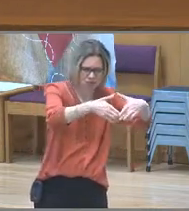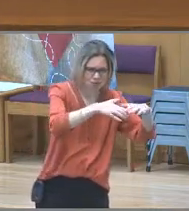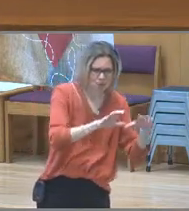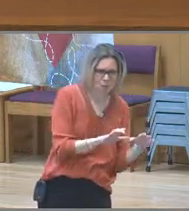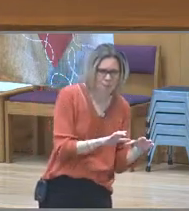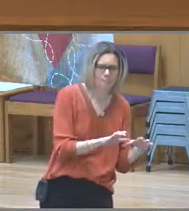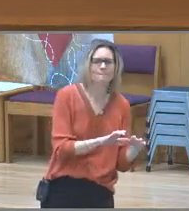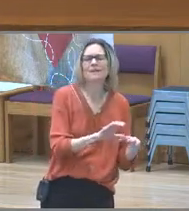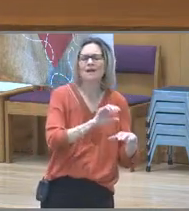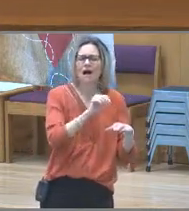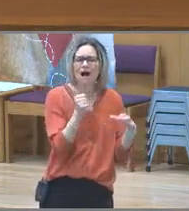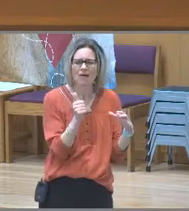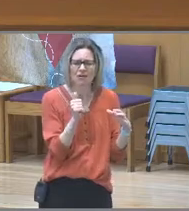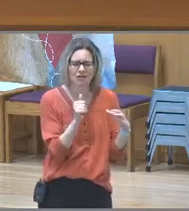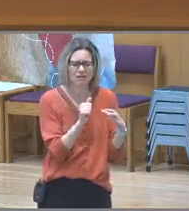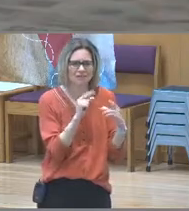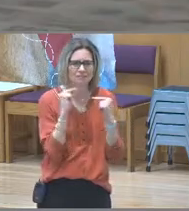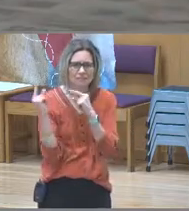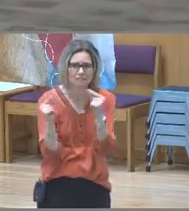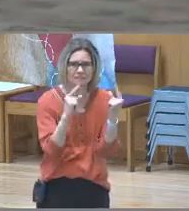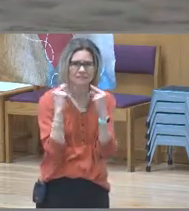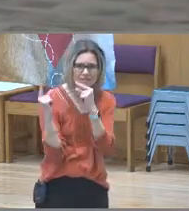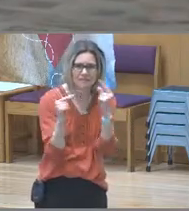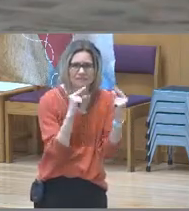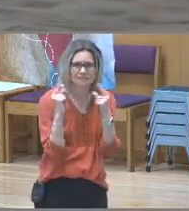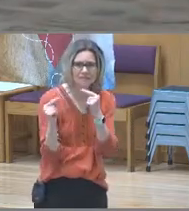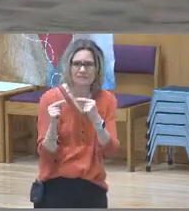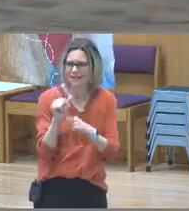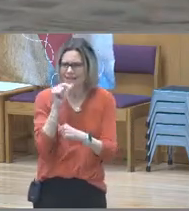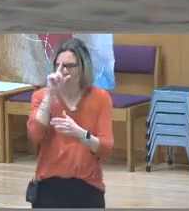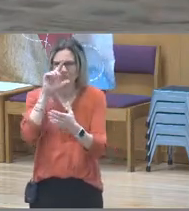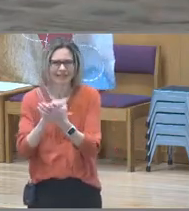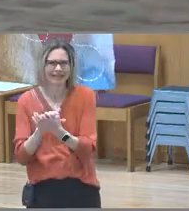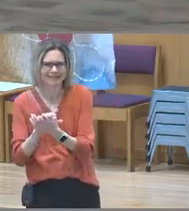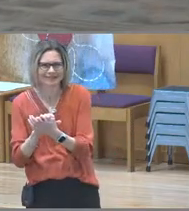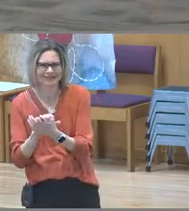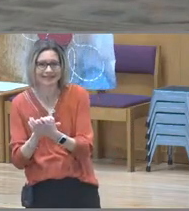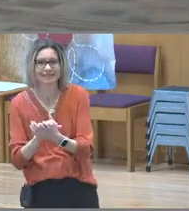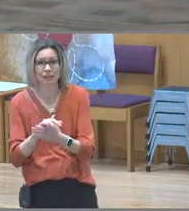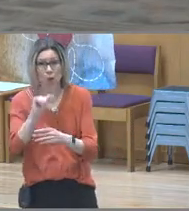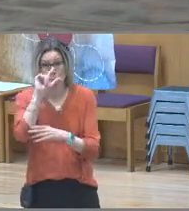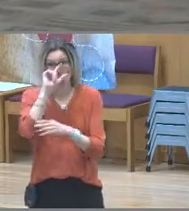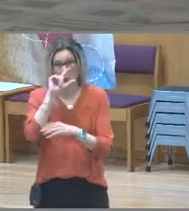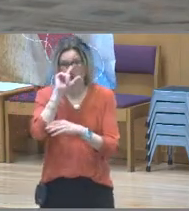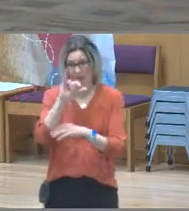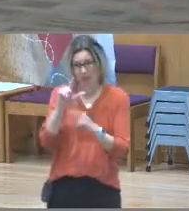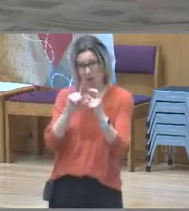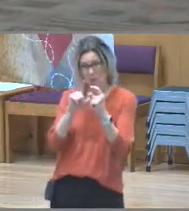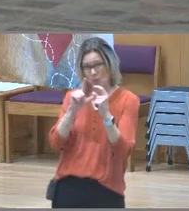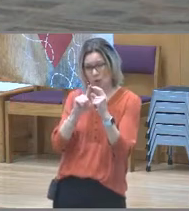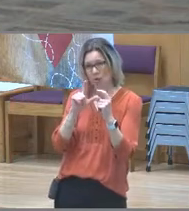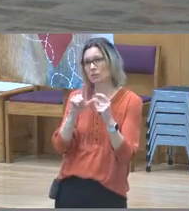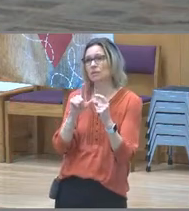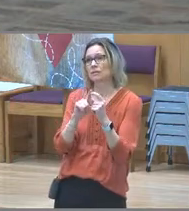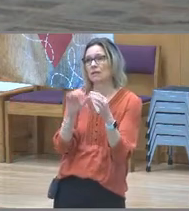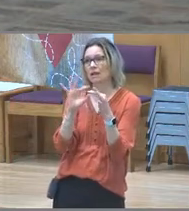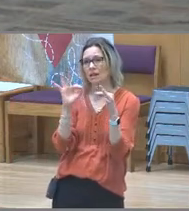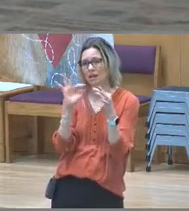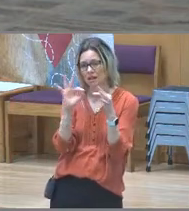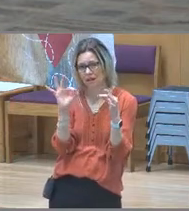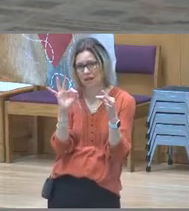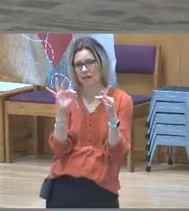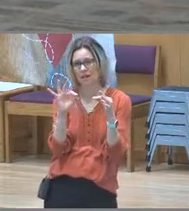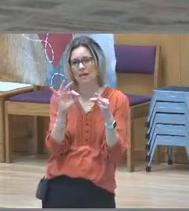others hear the story and they don't believe. Actually, in Greek, the word that is idle tale, that is translated as an